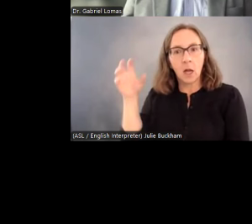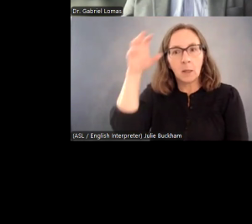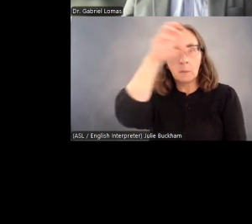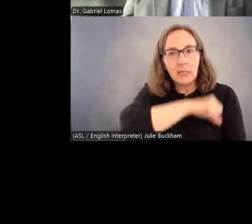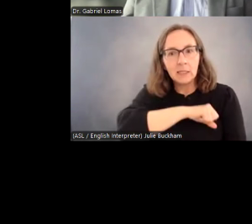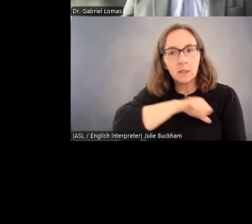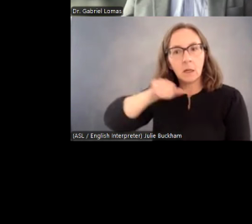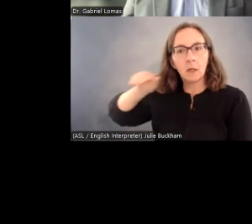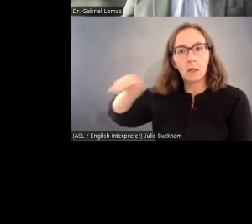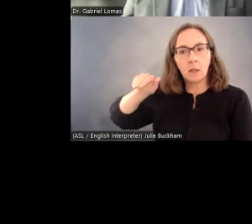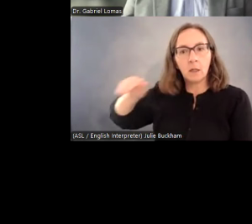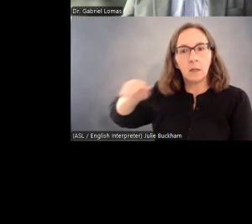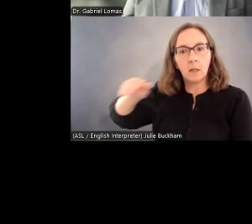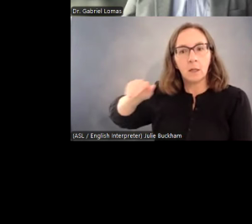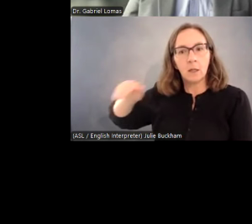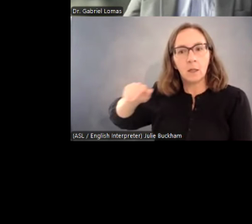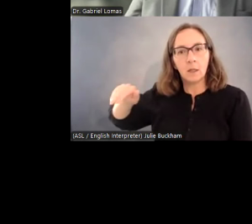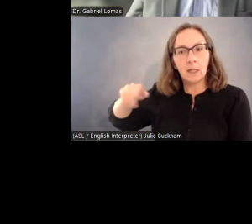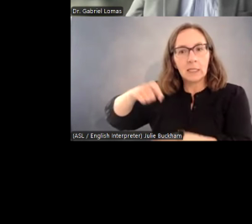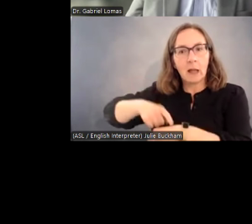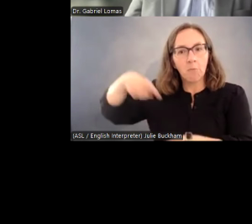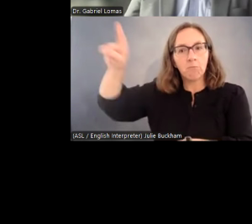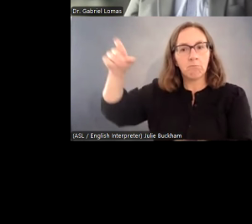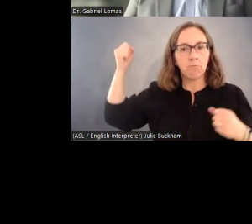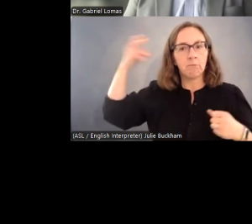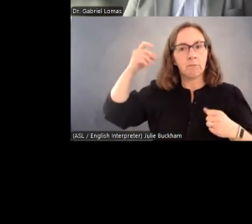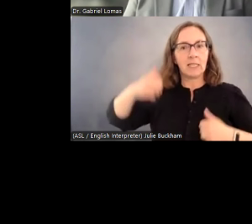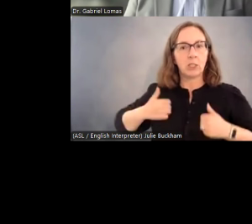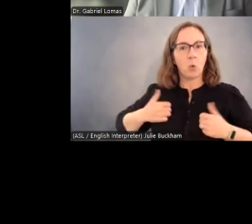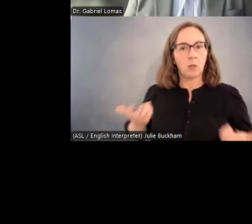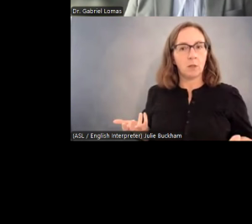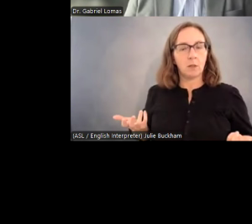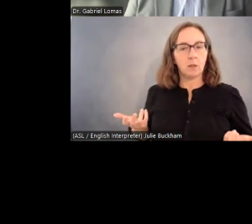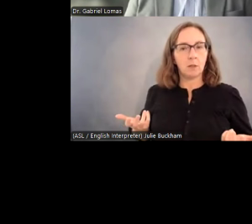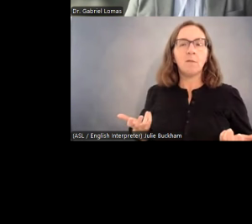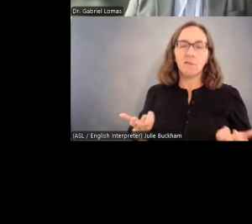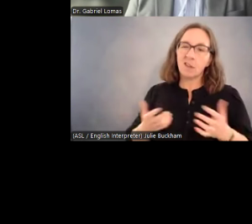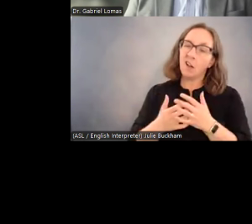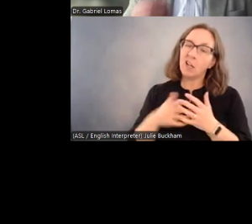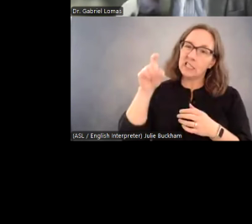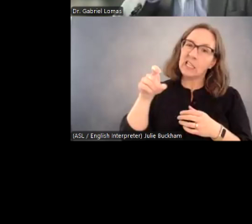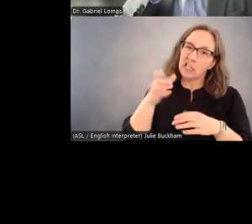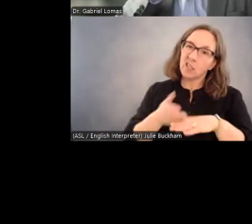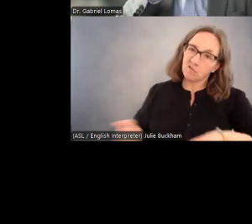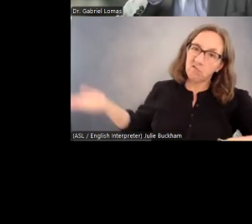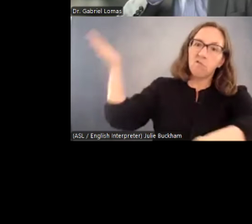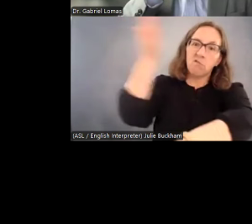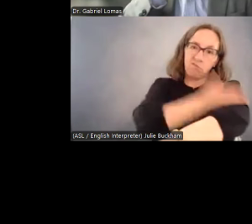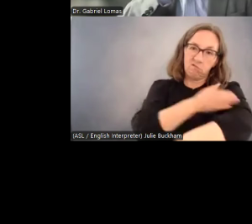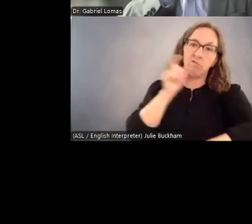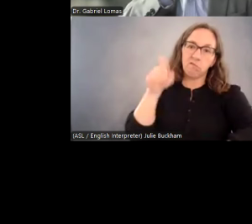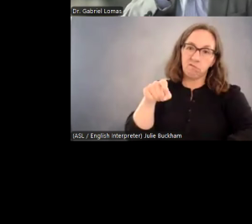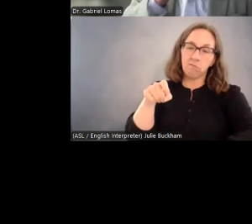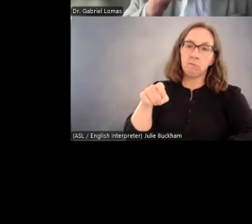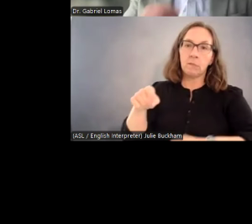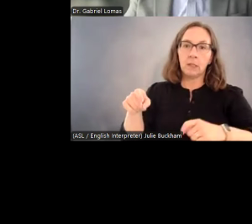people trying to get his attention that it was time to take a shower. So there's really a lot of work still that needs to be done on having,